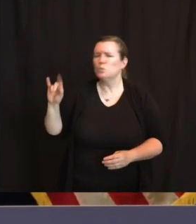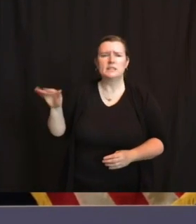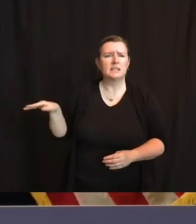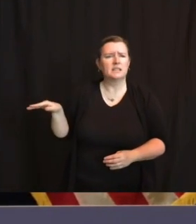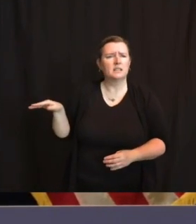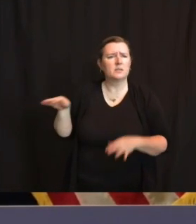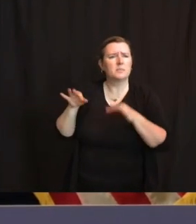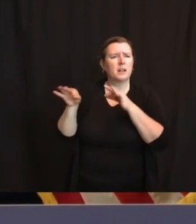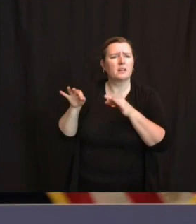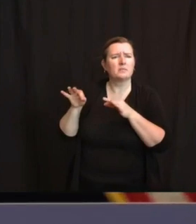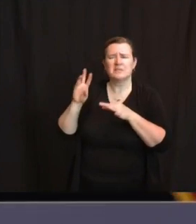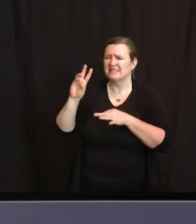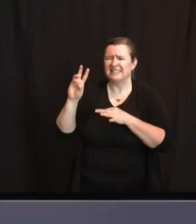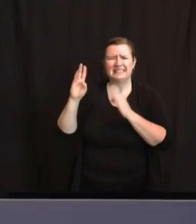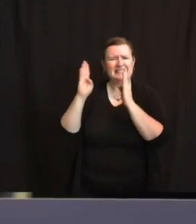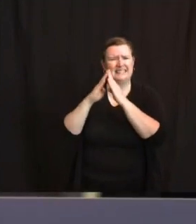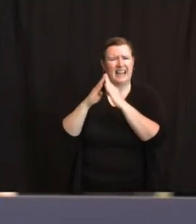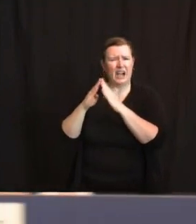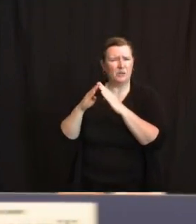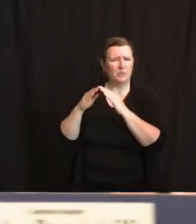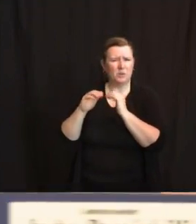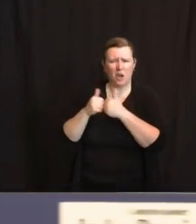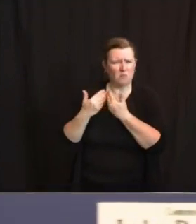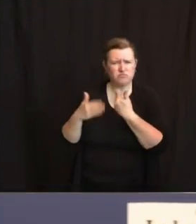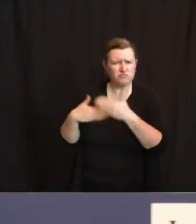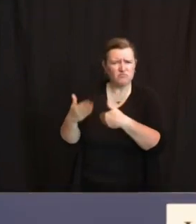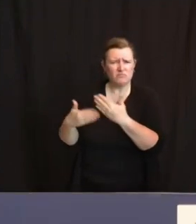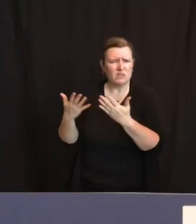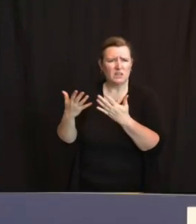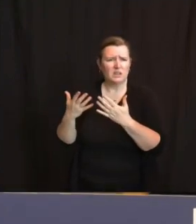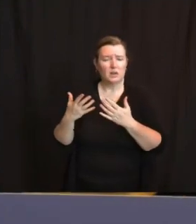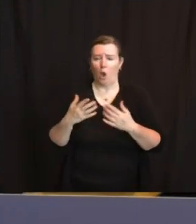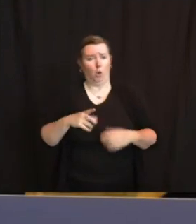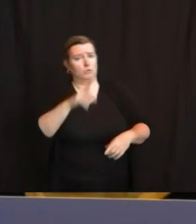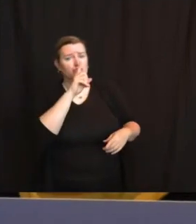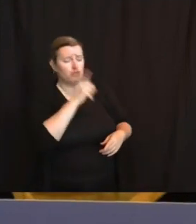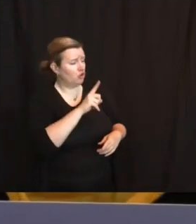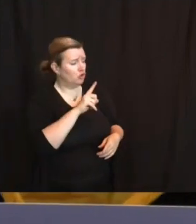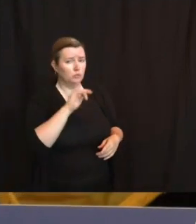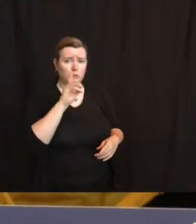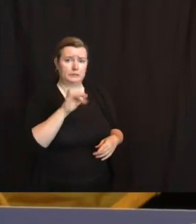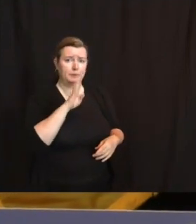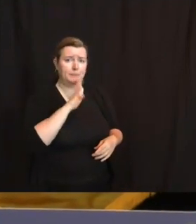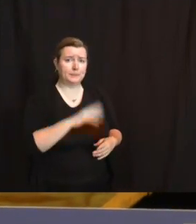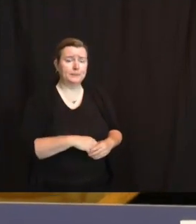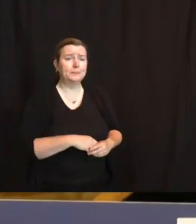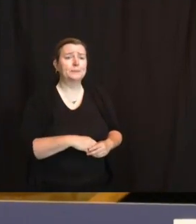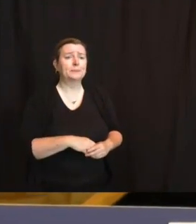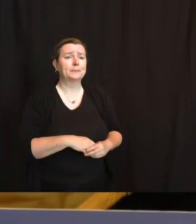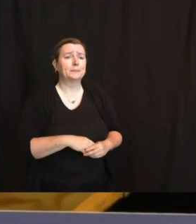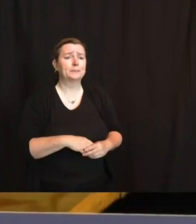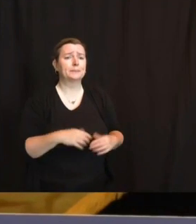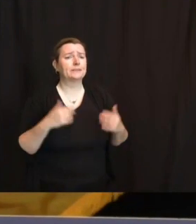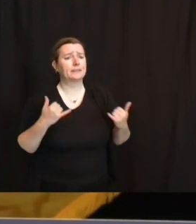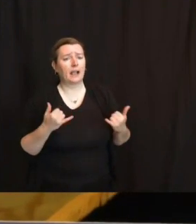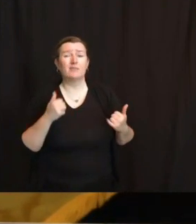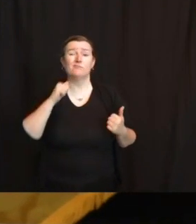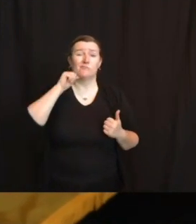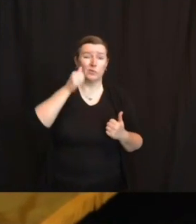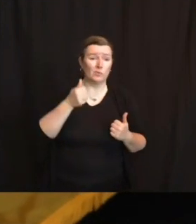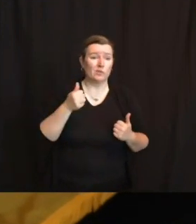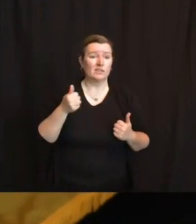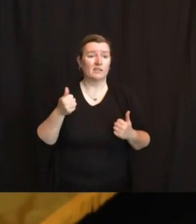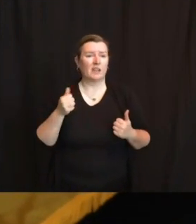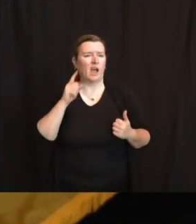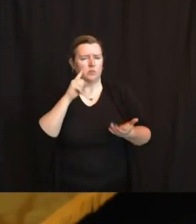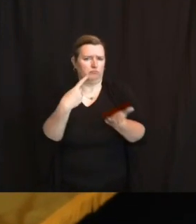that may look like? Sure. Between today and tomorrow, I will be speaking with the mayors and